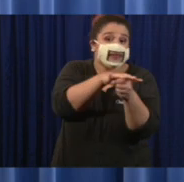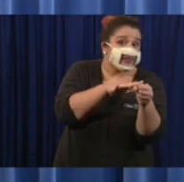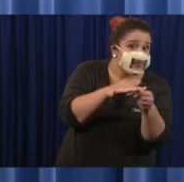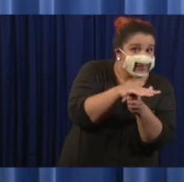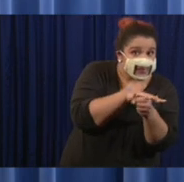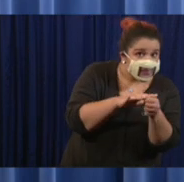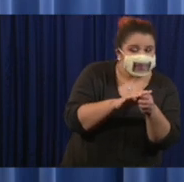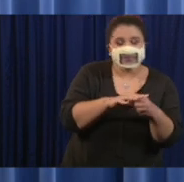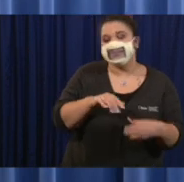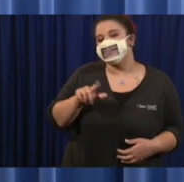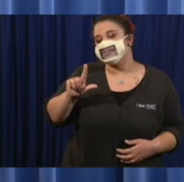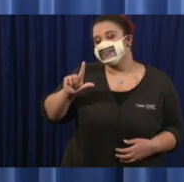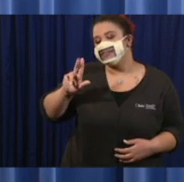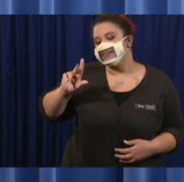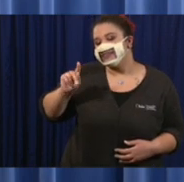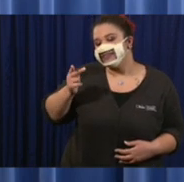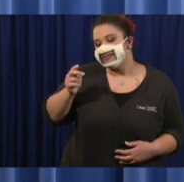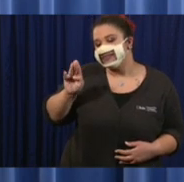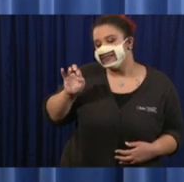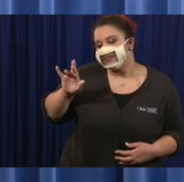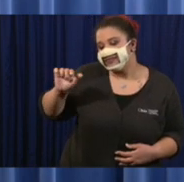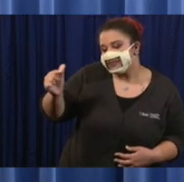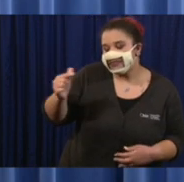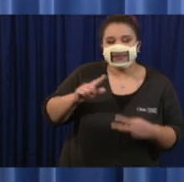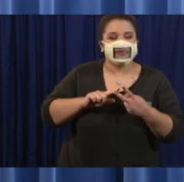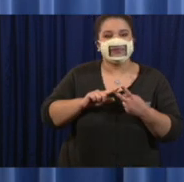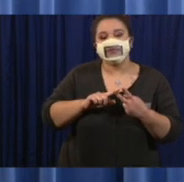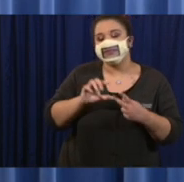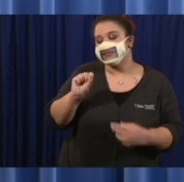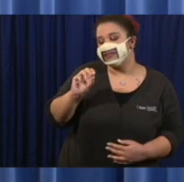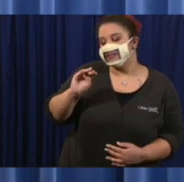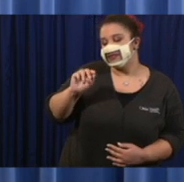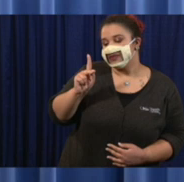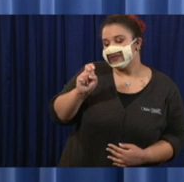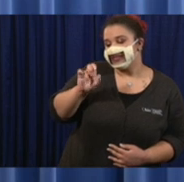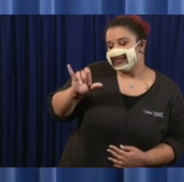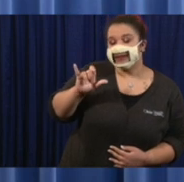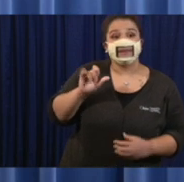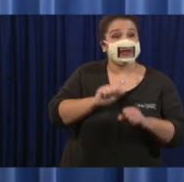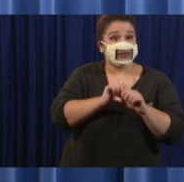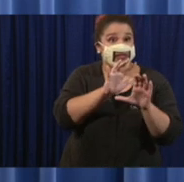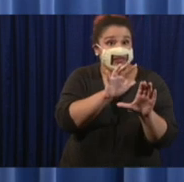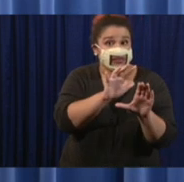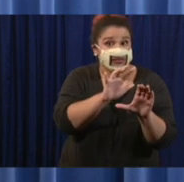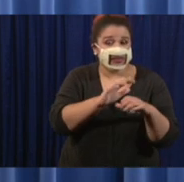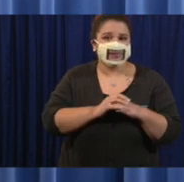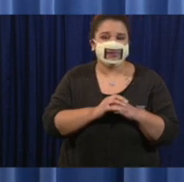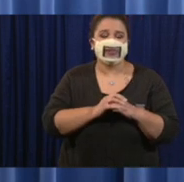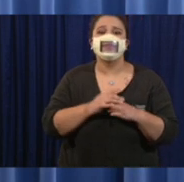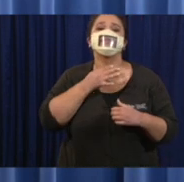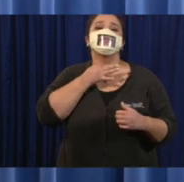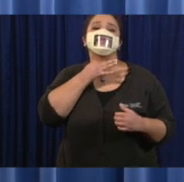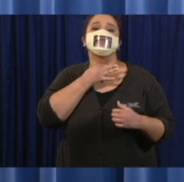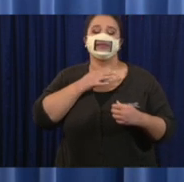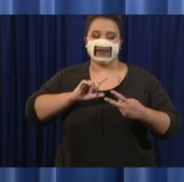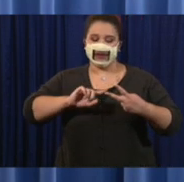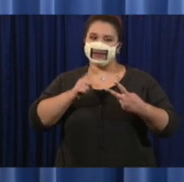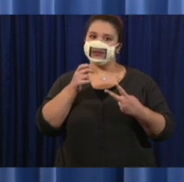lot of HOAs are asking, should they move forward with plans to reopen swimming pools this year?